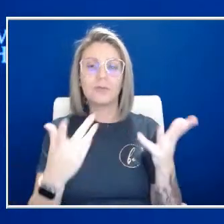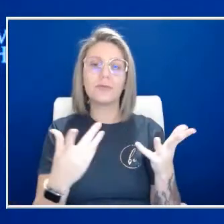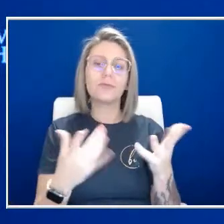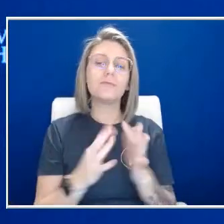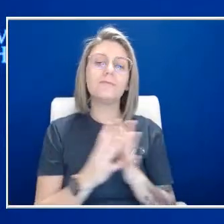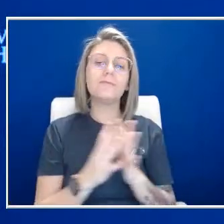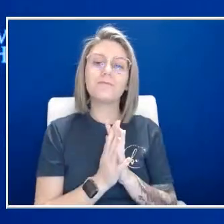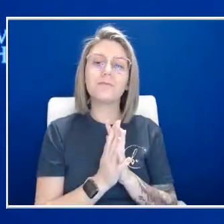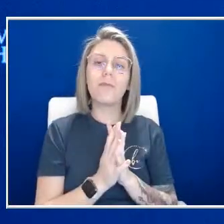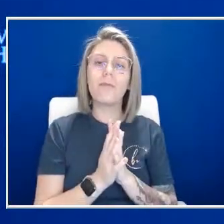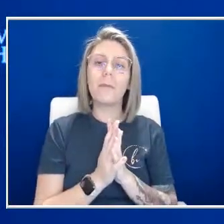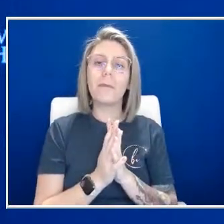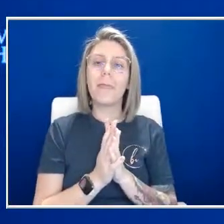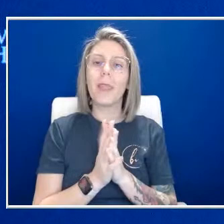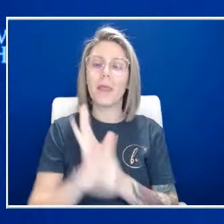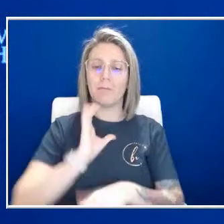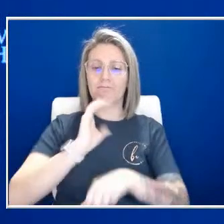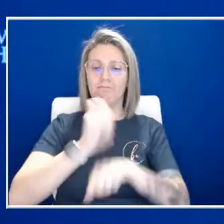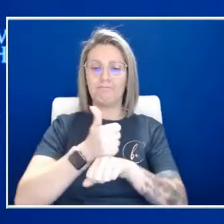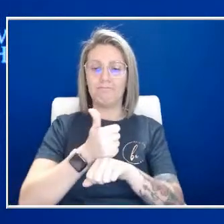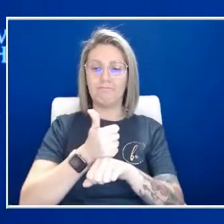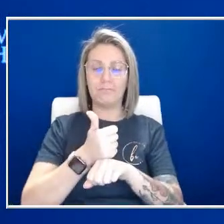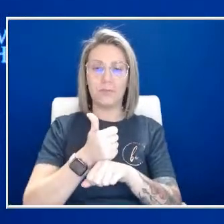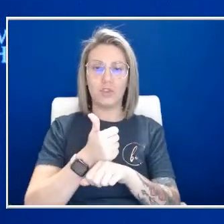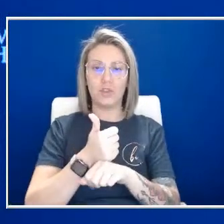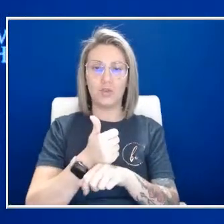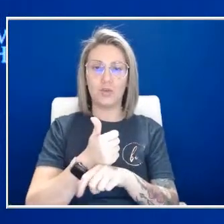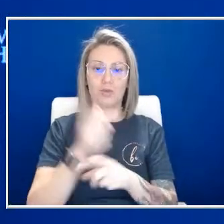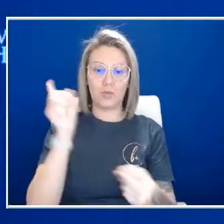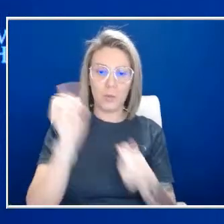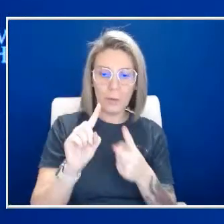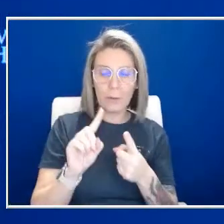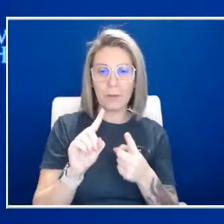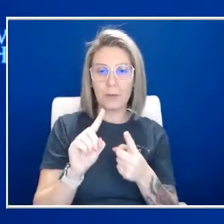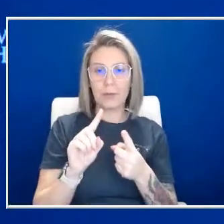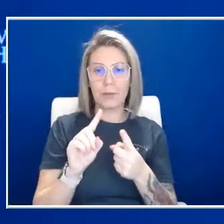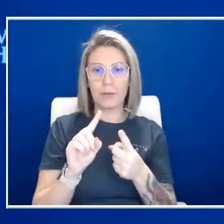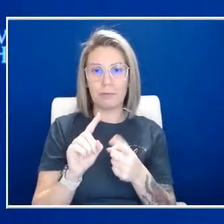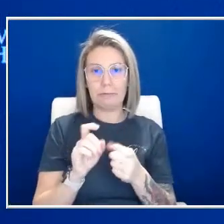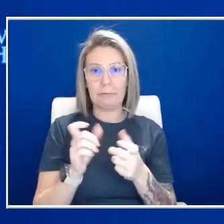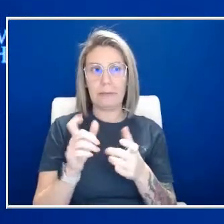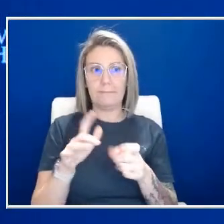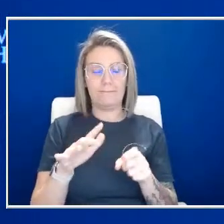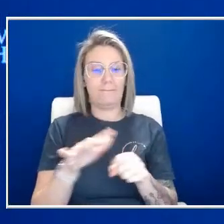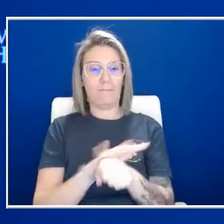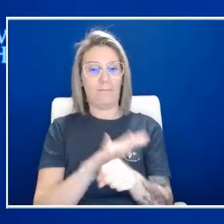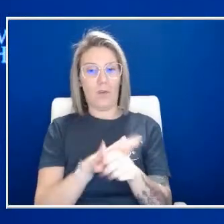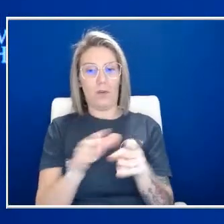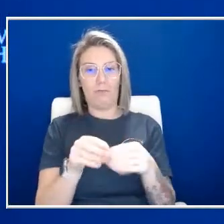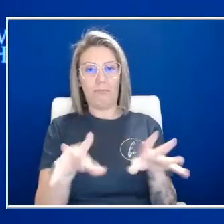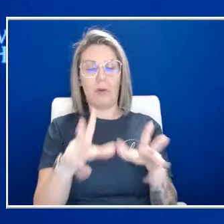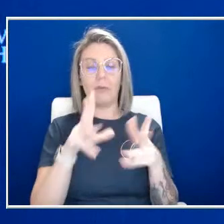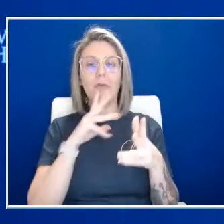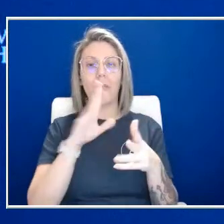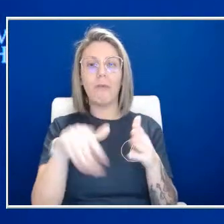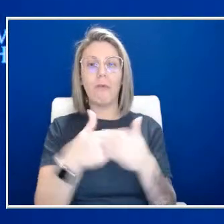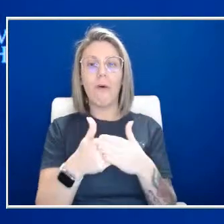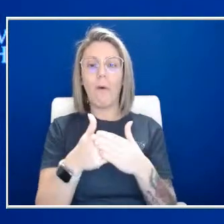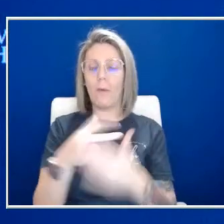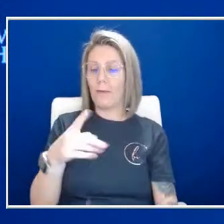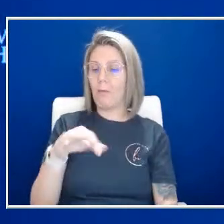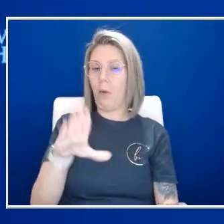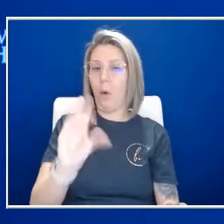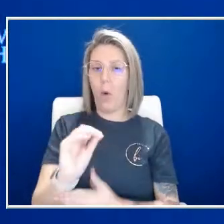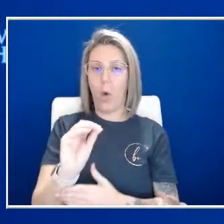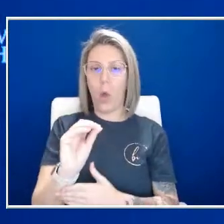to help reduce and eliminate wild polio virus. Now, sometimes the polio virus can